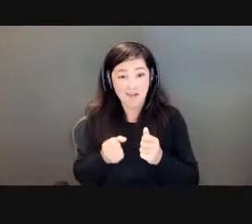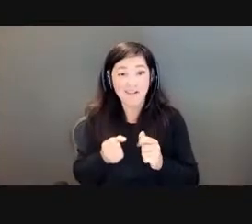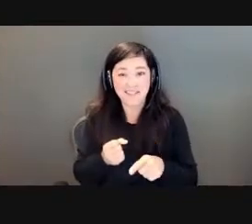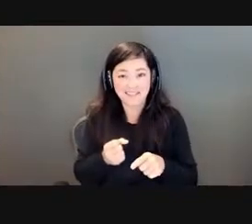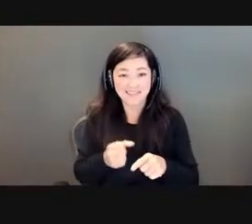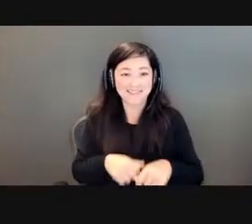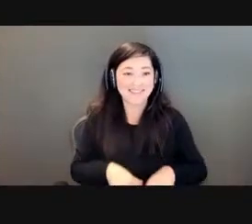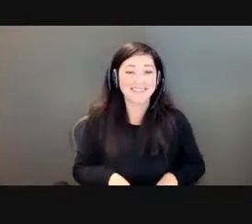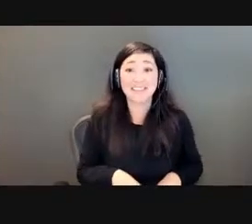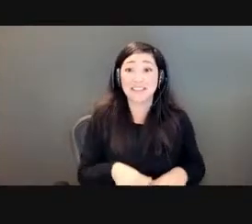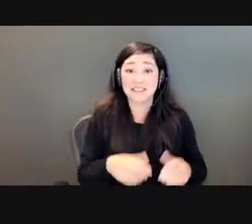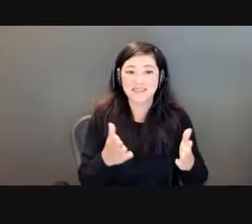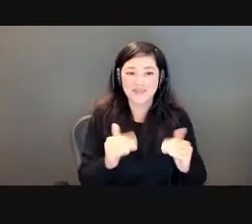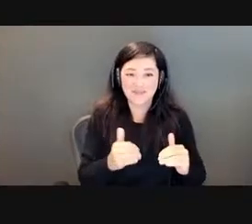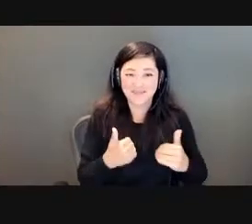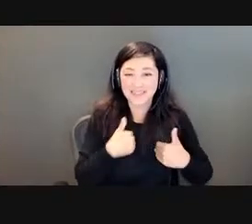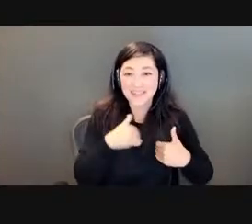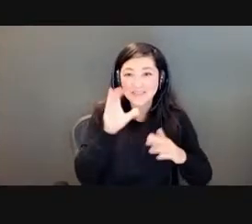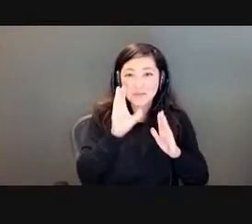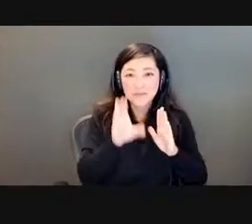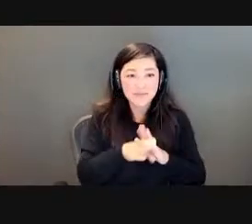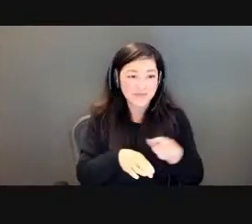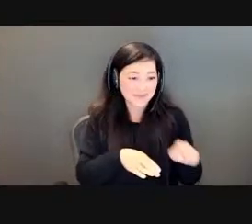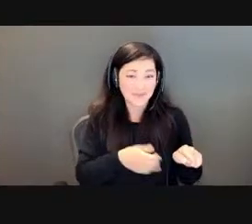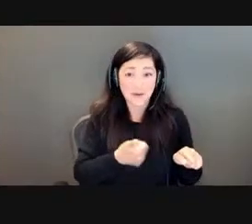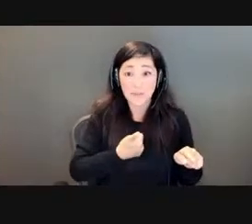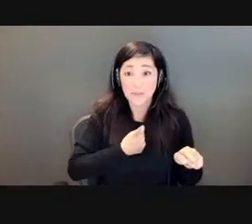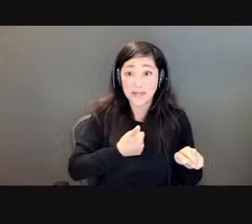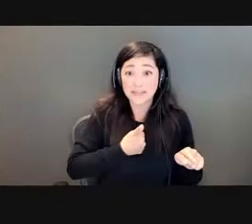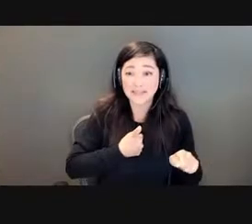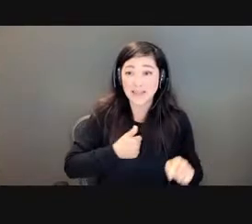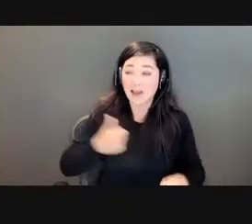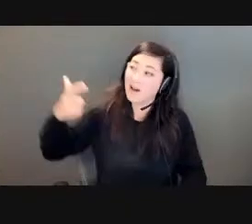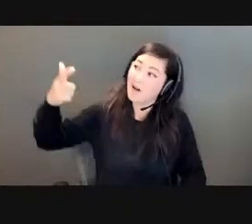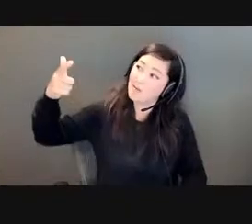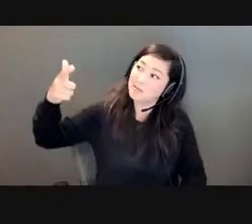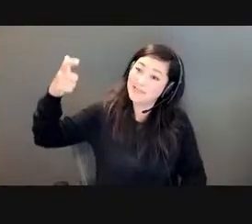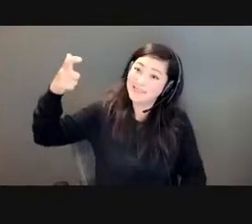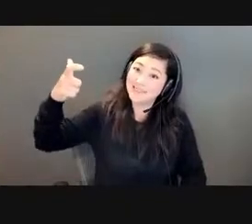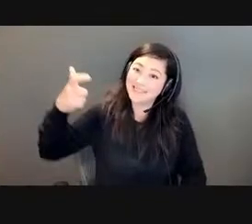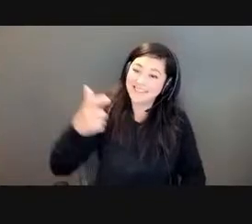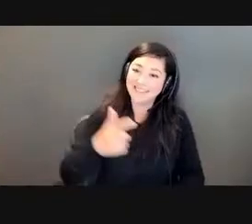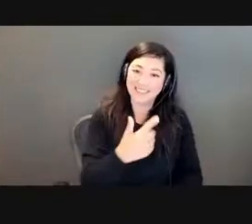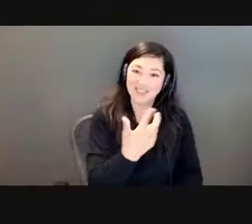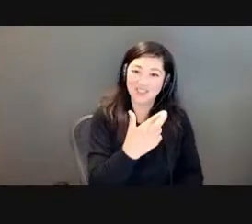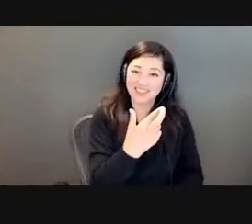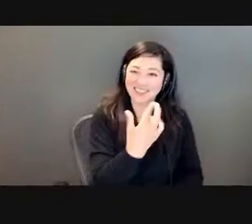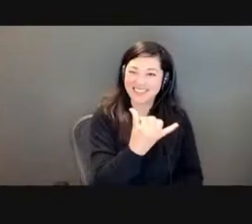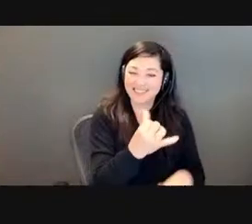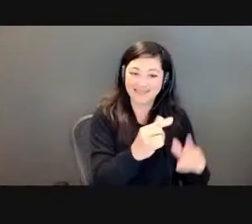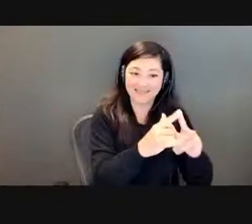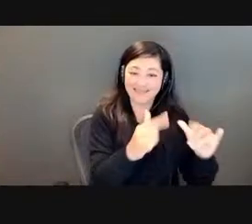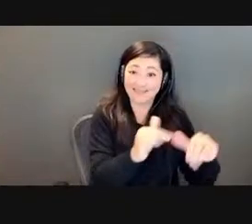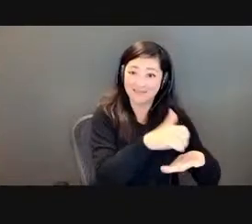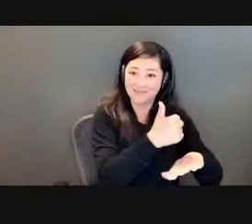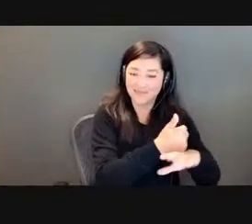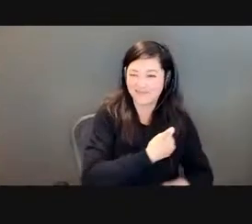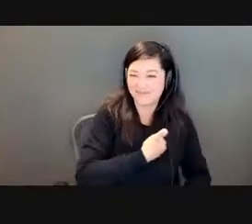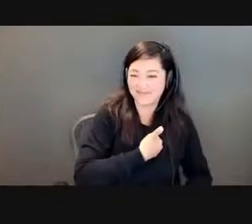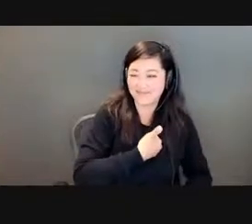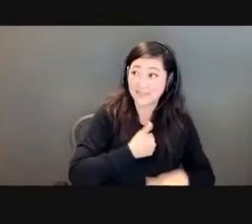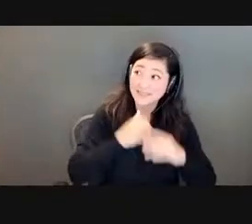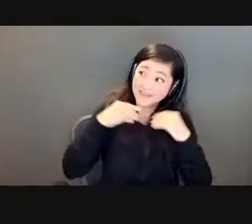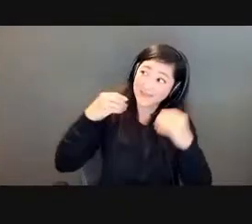on the left-hand side, there's a picture of me taking a selfie in front of a gray and yellow tent that I set up. I'm